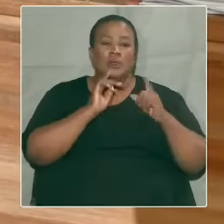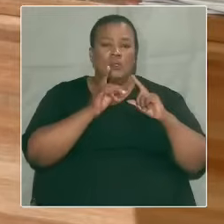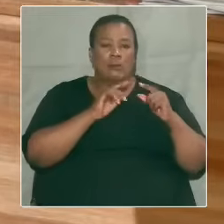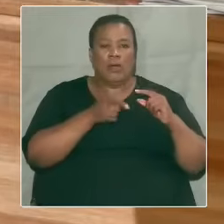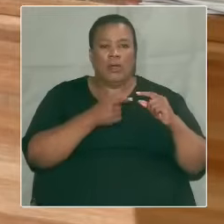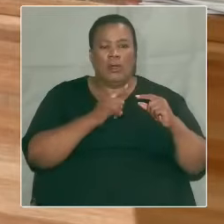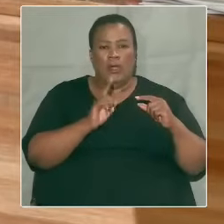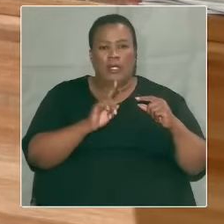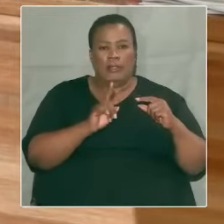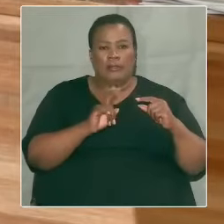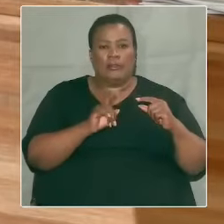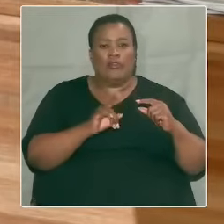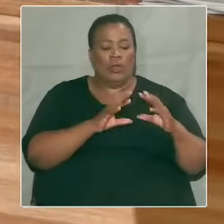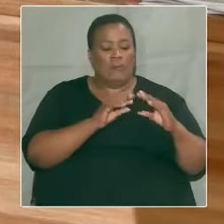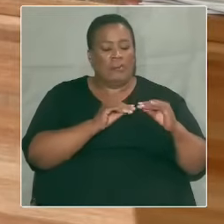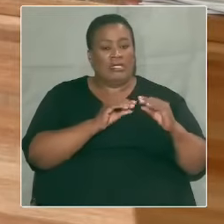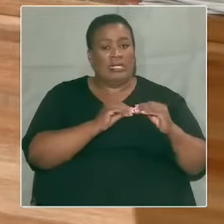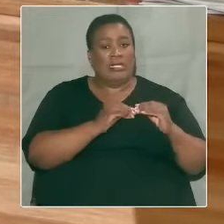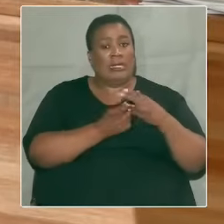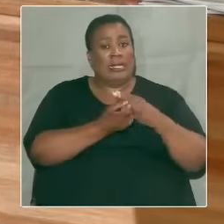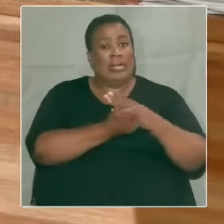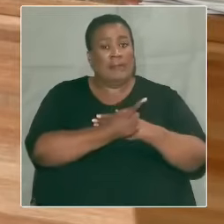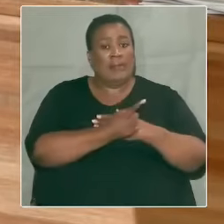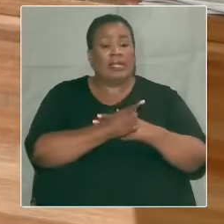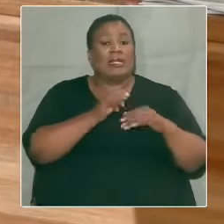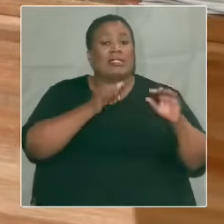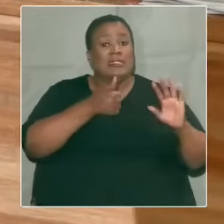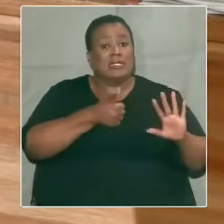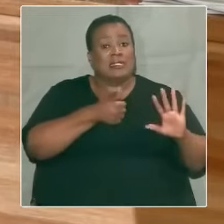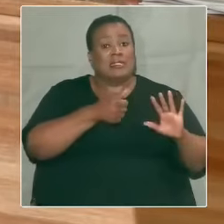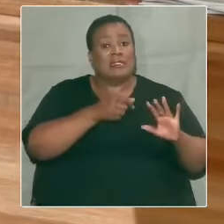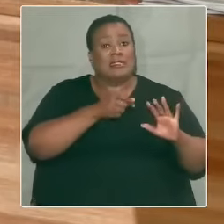reference to a meeting of 6 March 2025, which